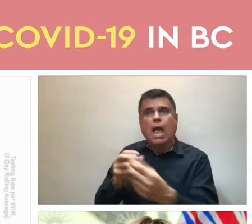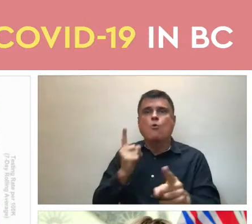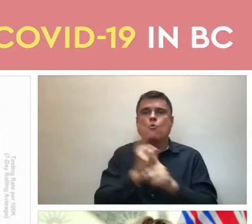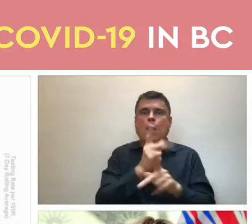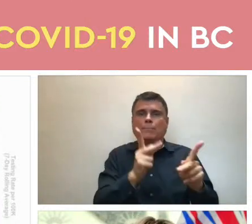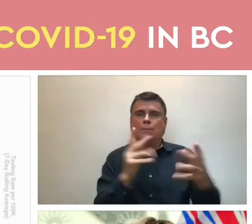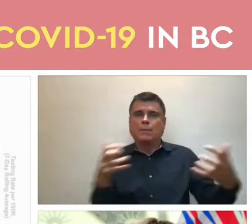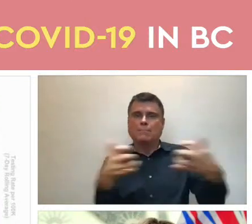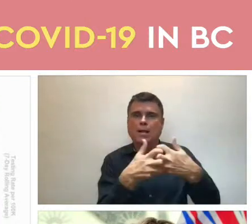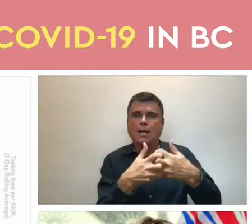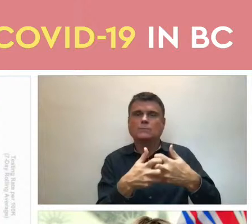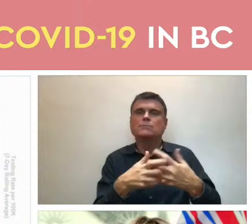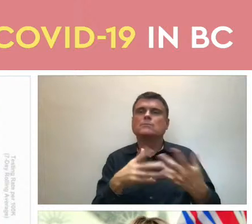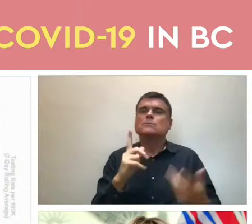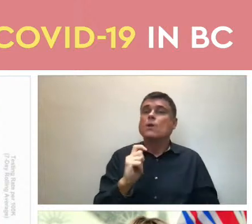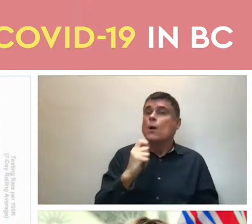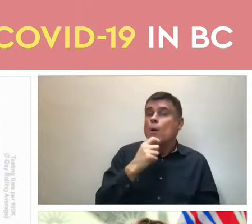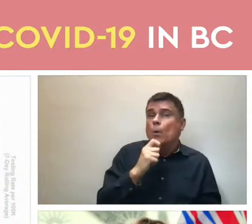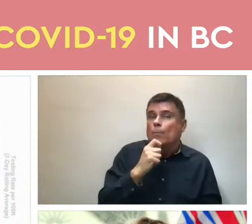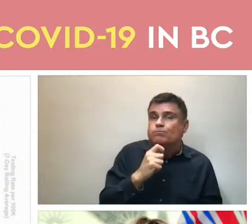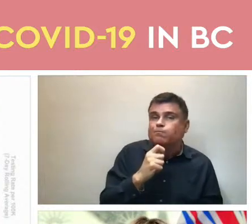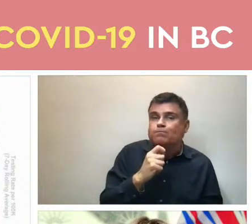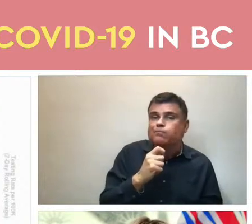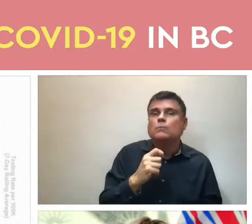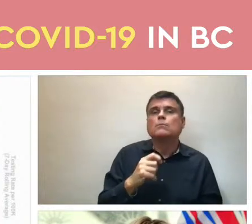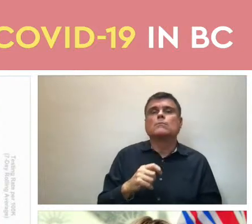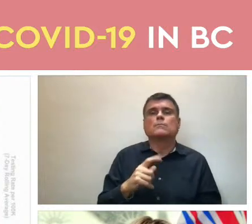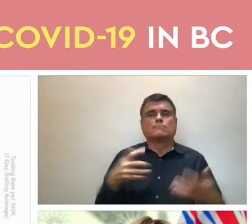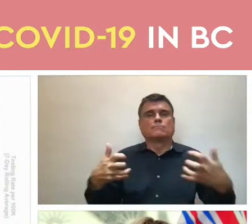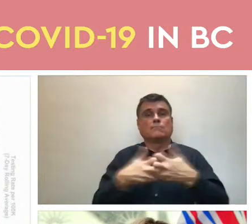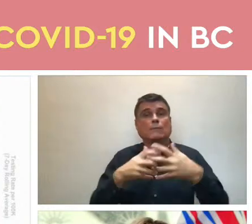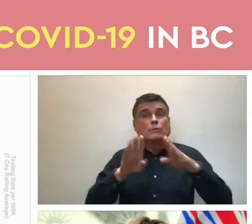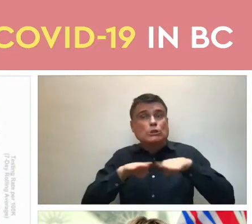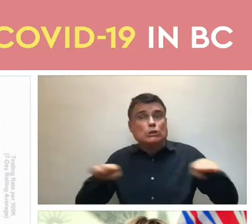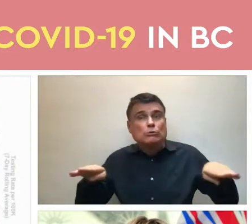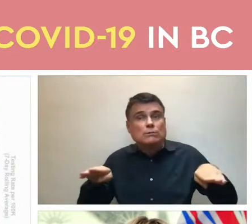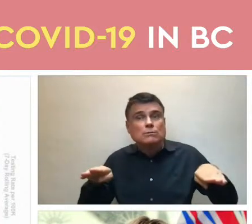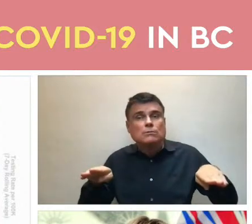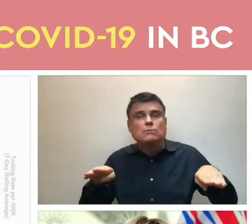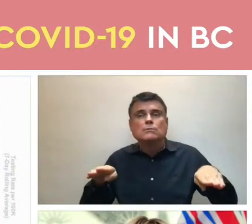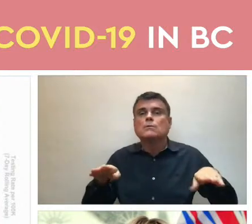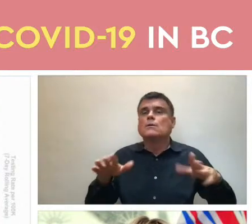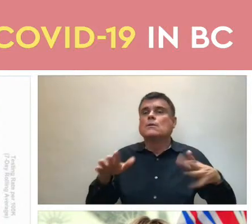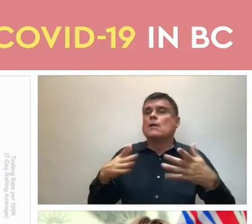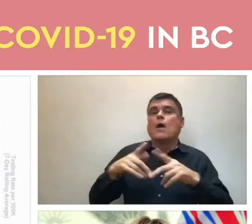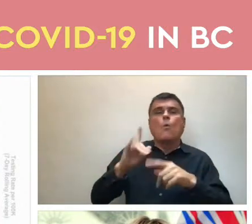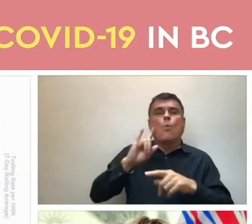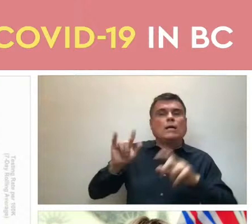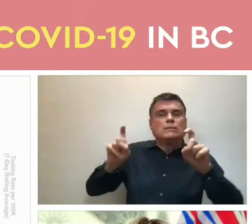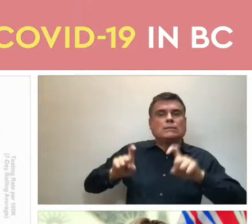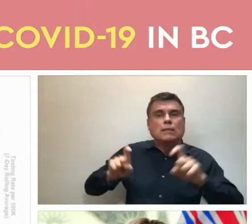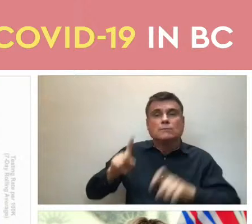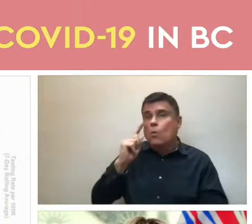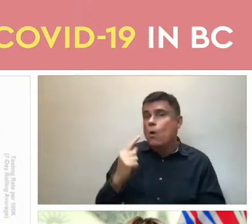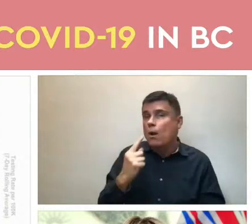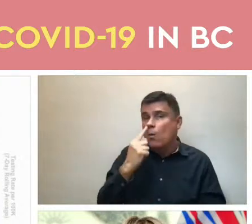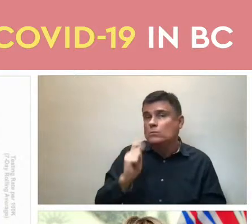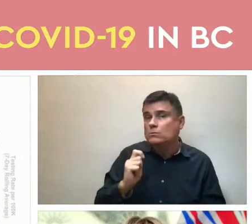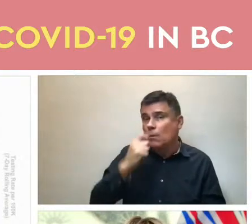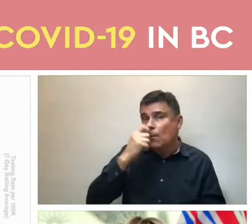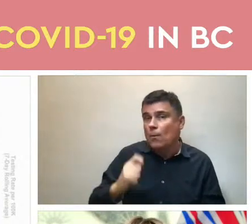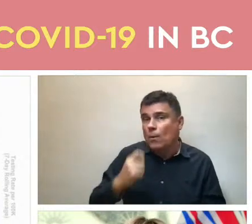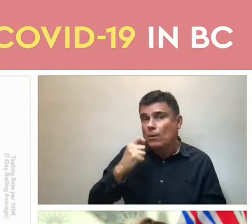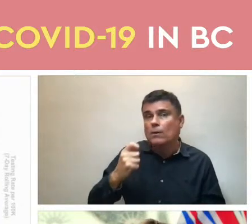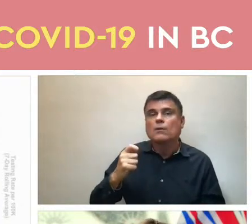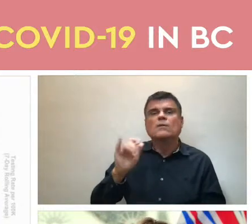tested easily, making sure we have nasal testing and NP testing, and where it's appropriate, of course, the rapid antigen testing